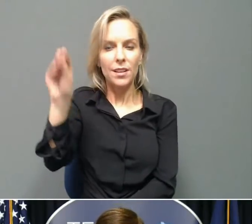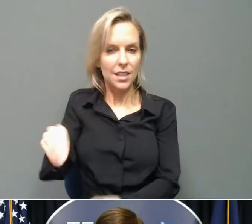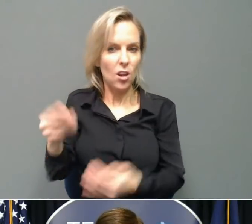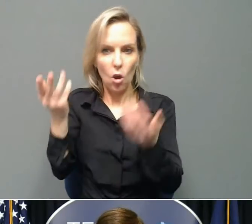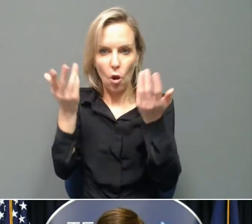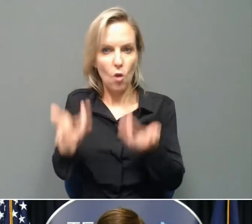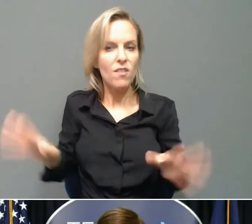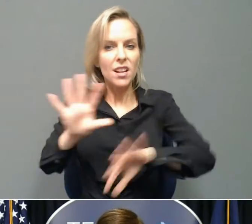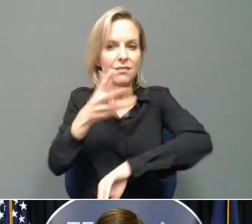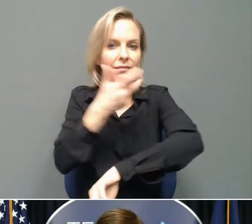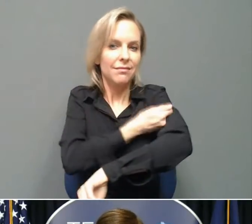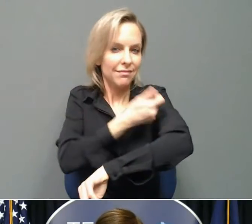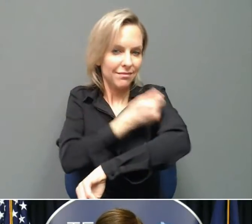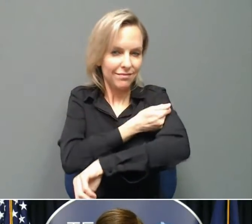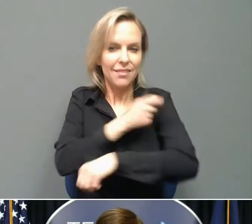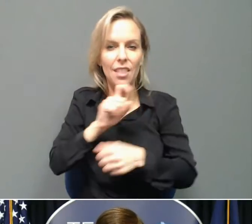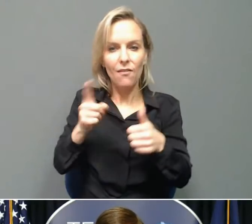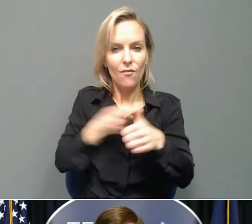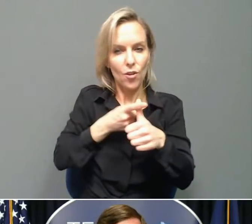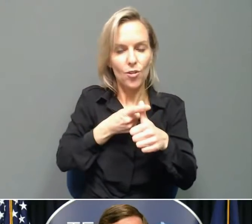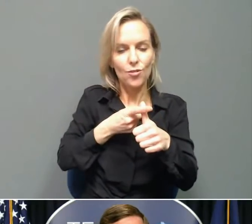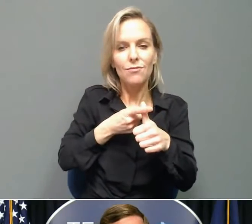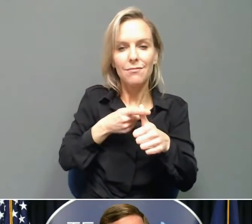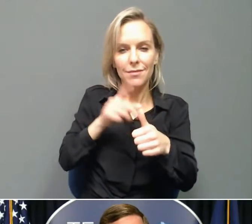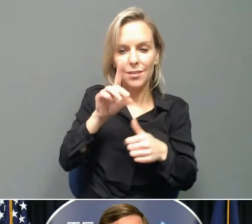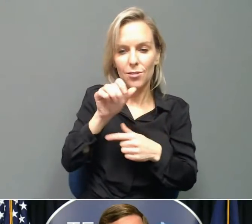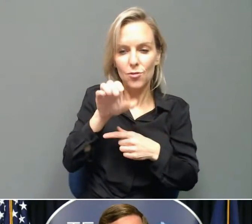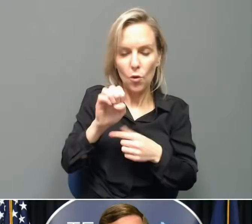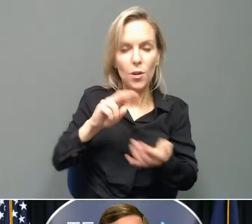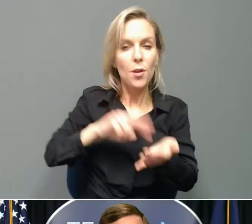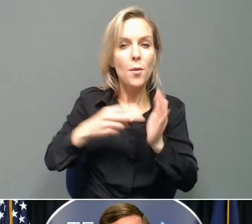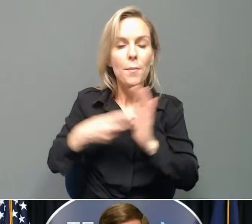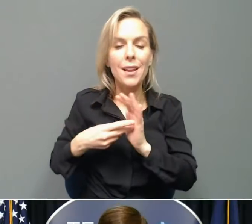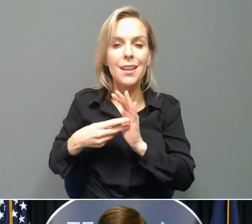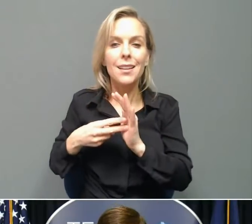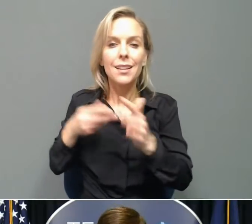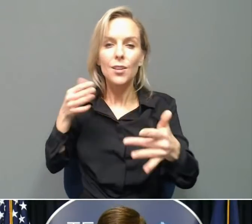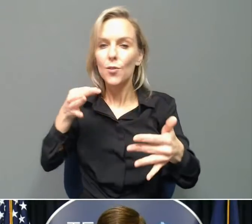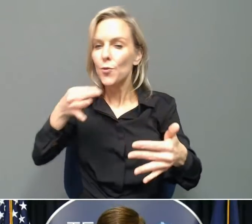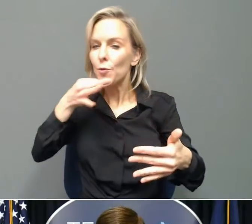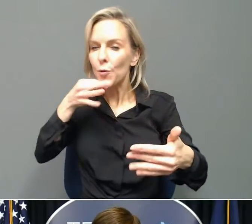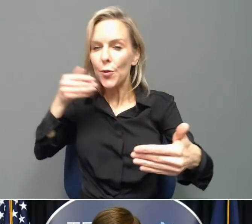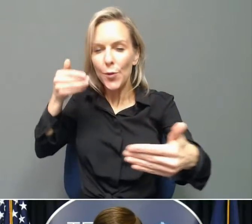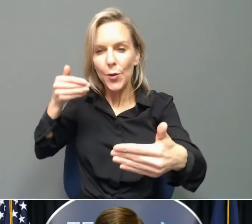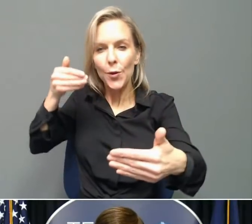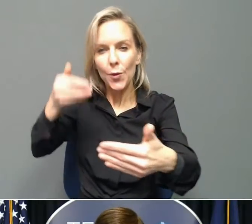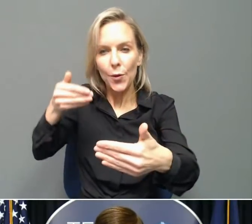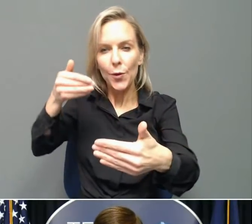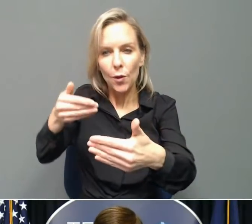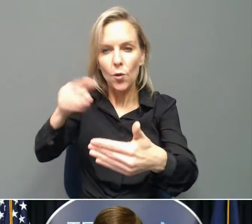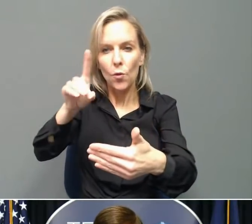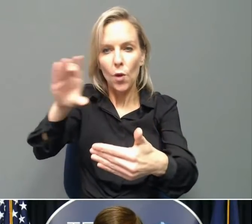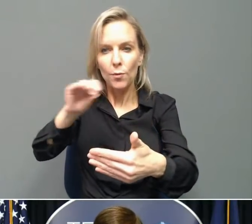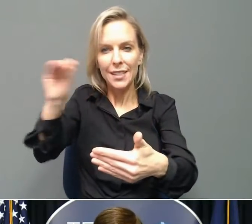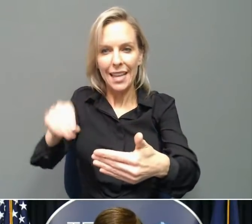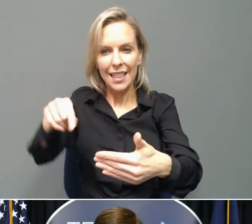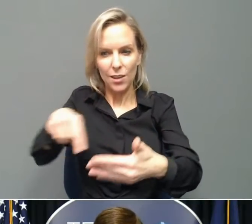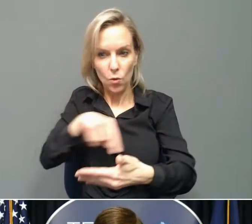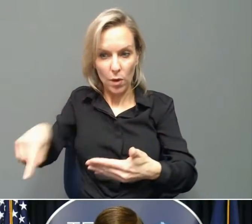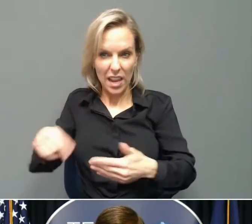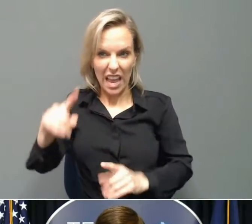this will be getting closer and closer to 100% every week. By the end of this week, we think it's going to